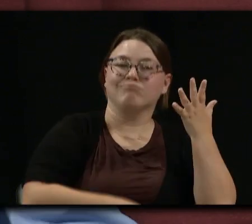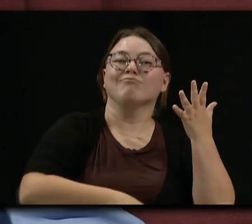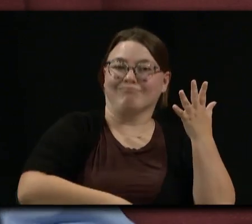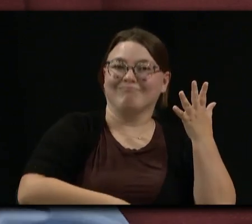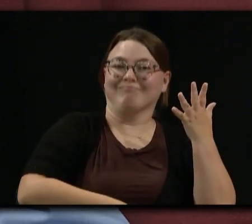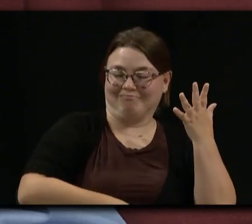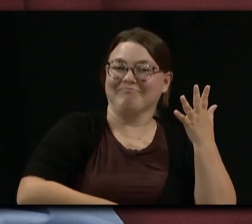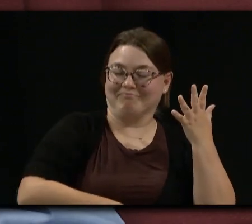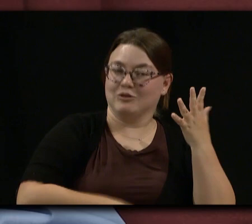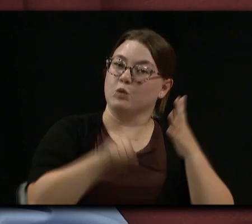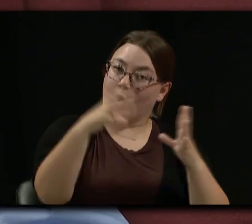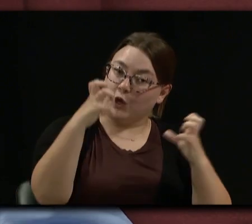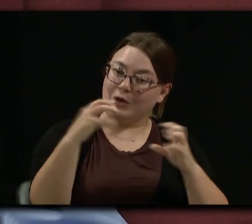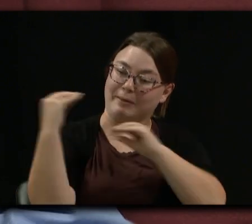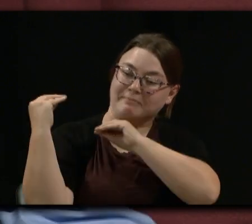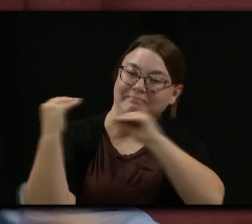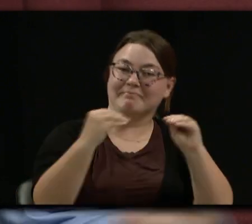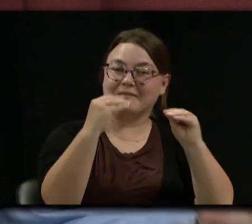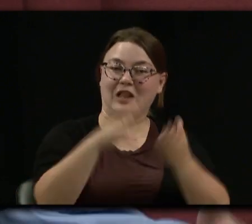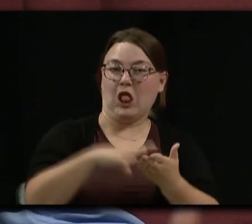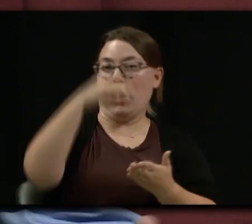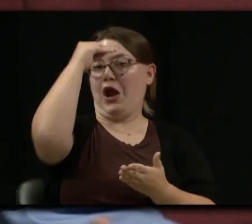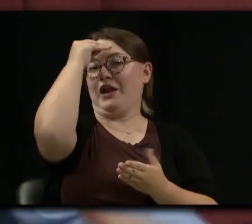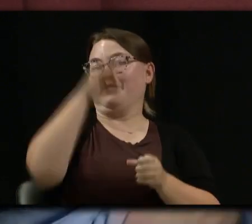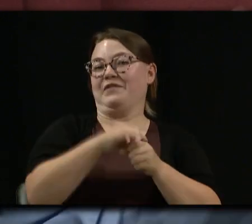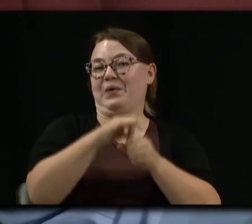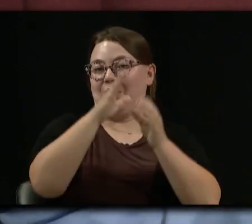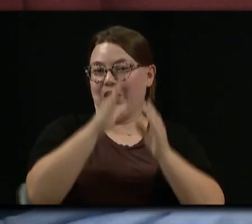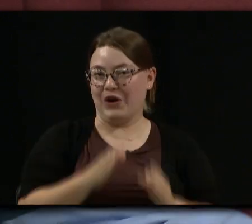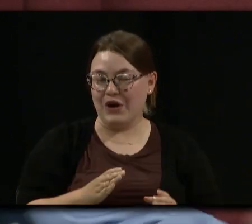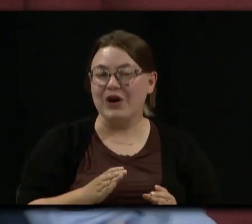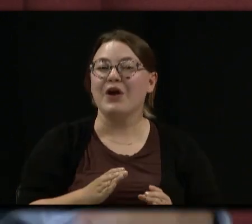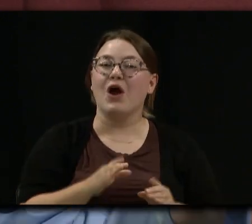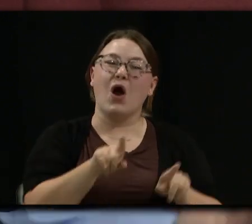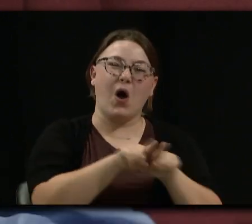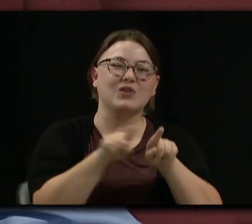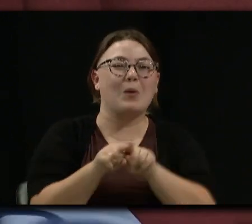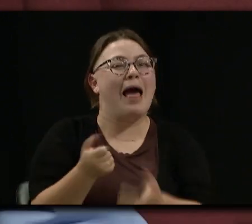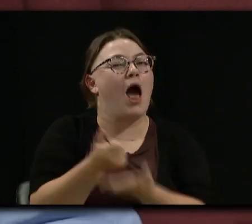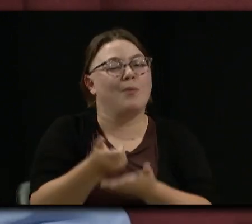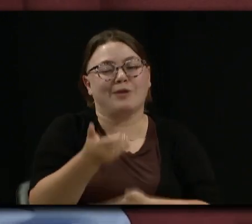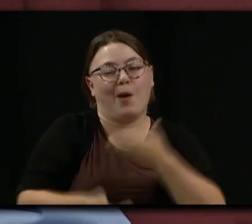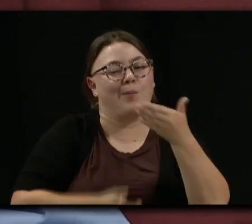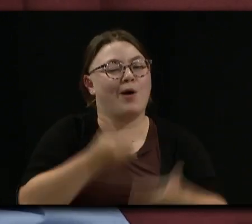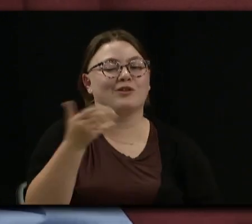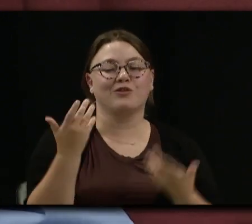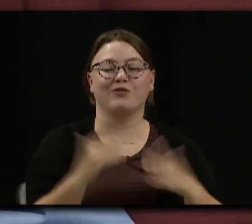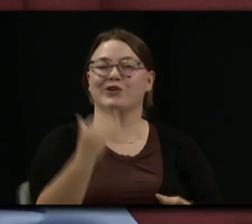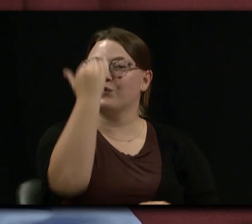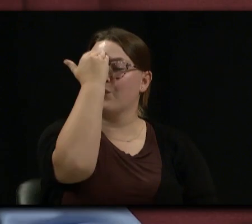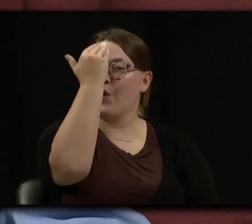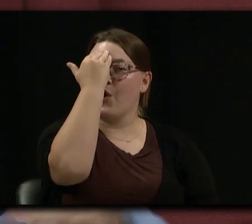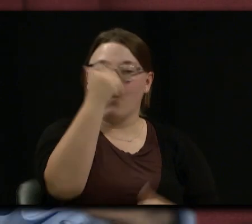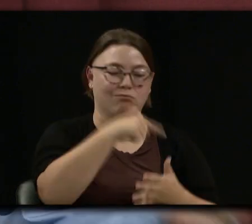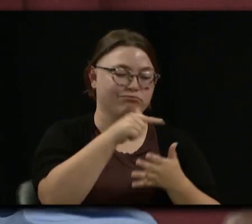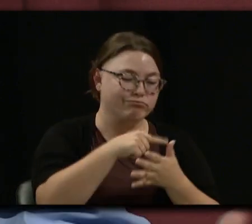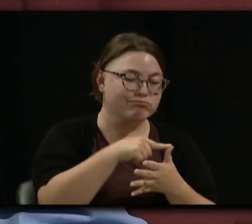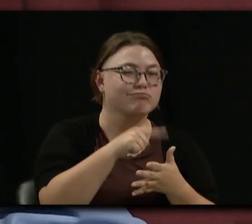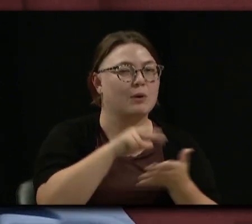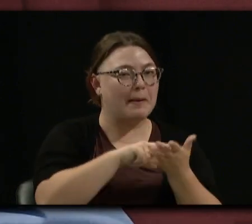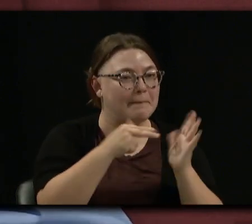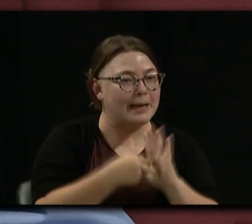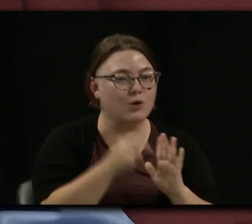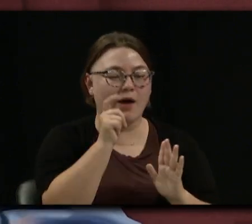be an educated voter, but that also helps speed the process when you go to vote. You already know the issues or candidates. But I